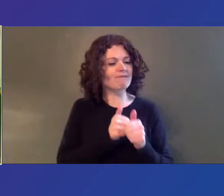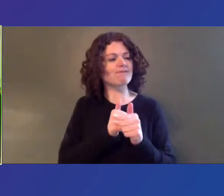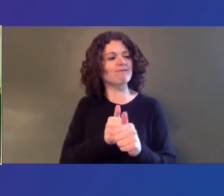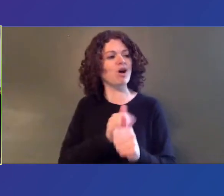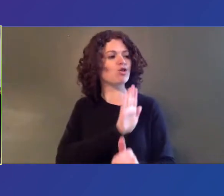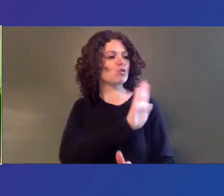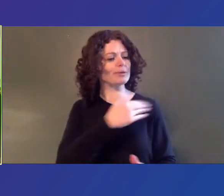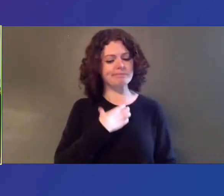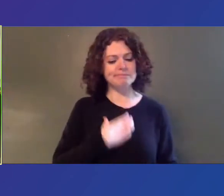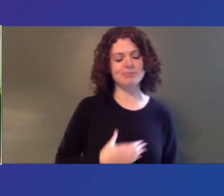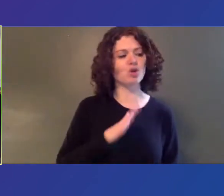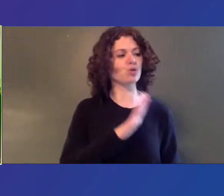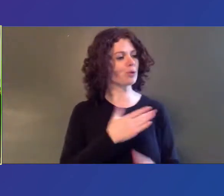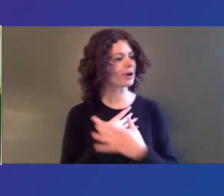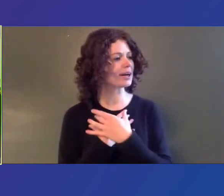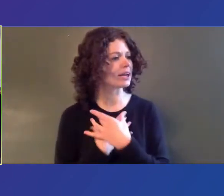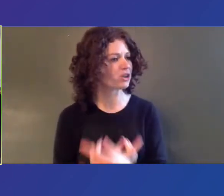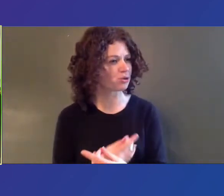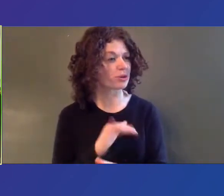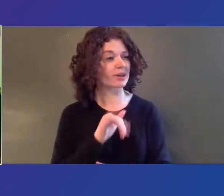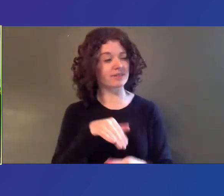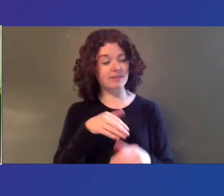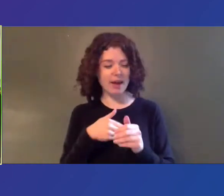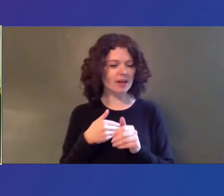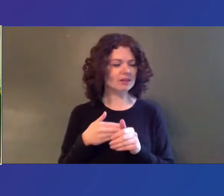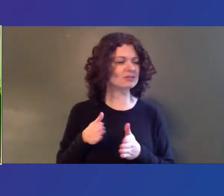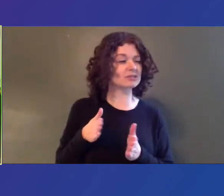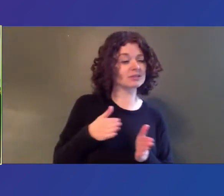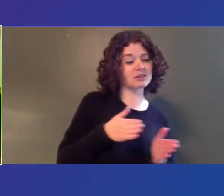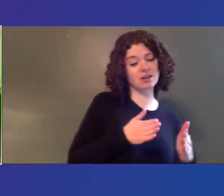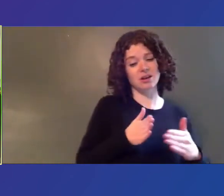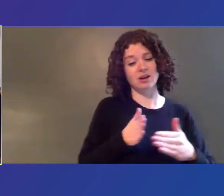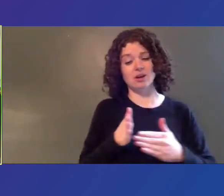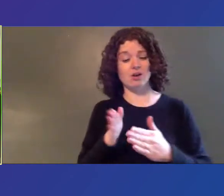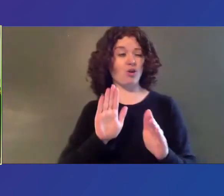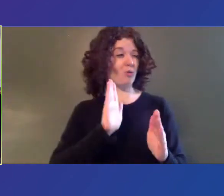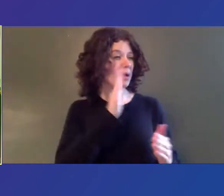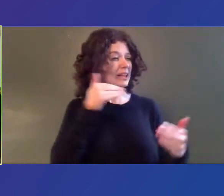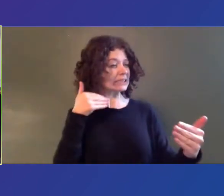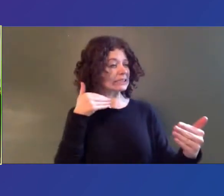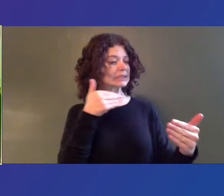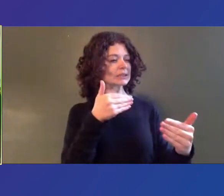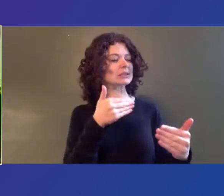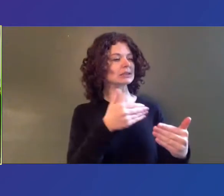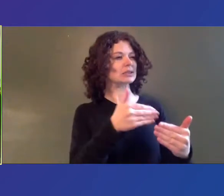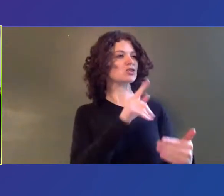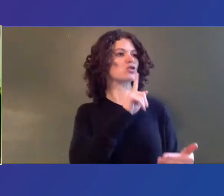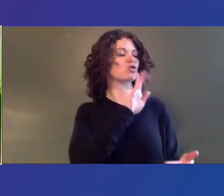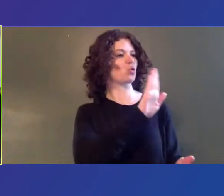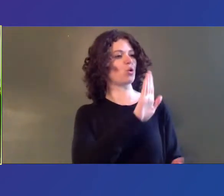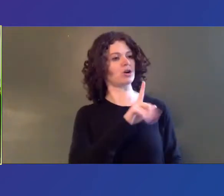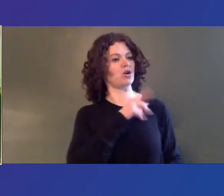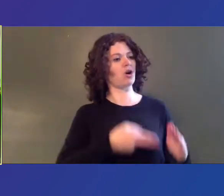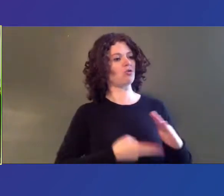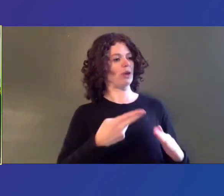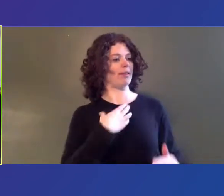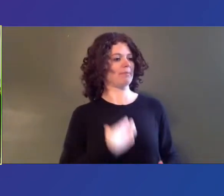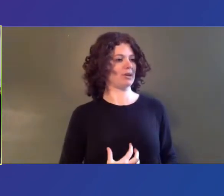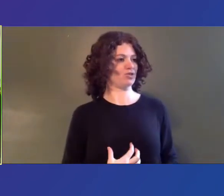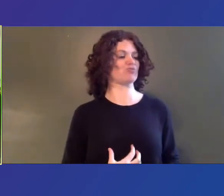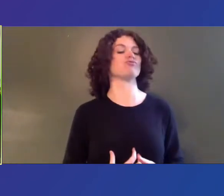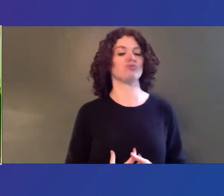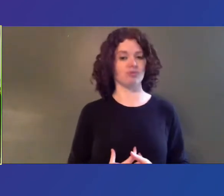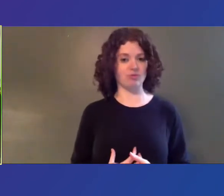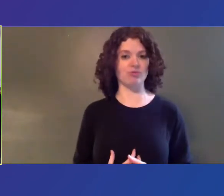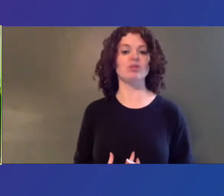you'll get closer and closer to what you really want to do. And I find that that's been the case for me. Like, having a diverse career in dance is something that I've always